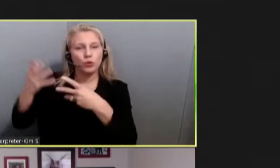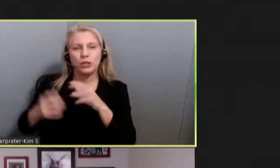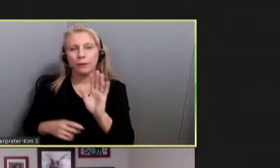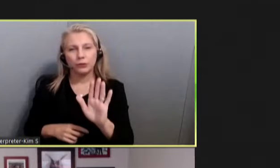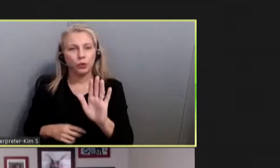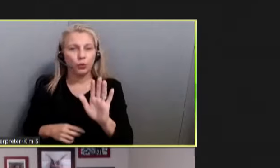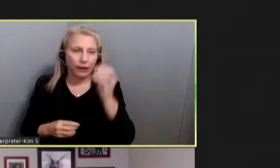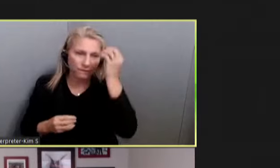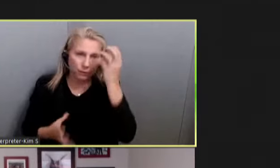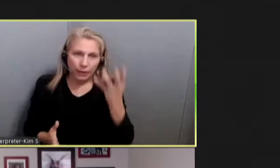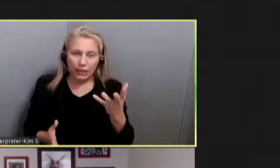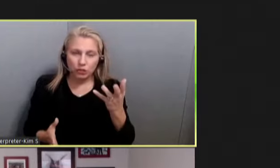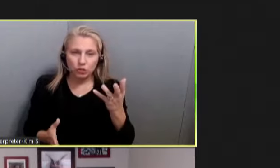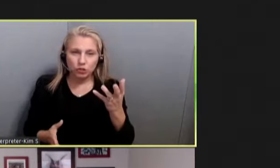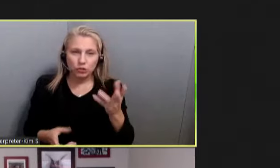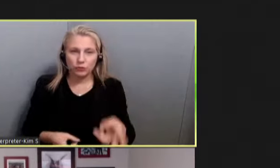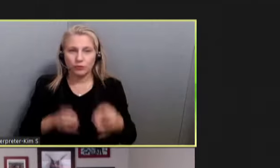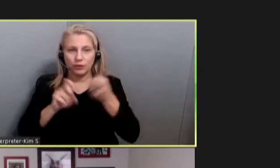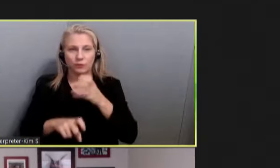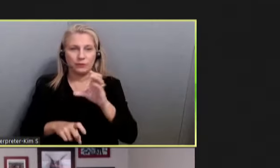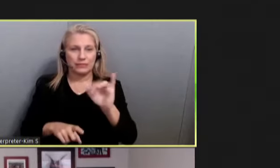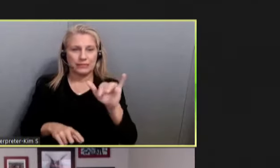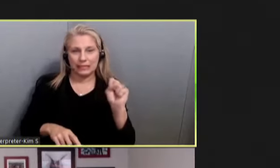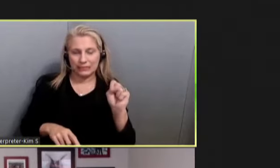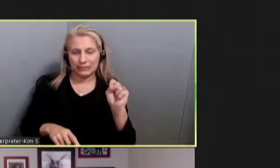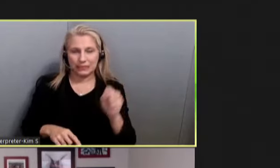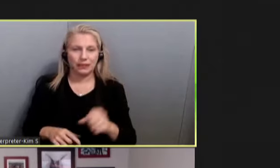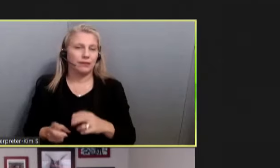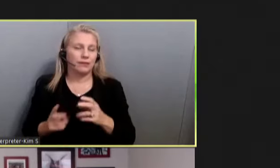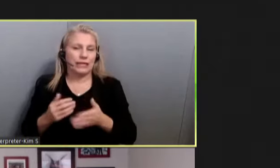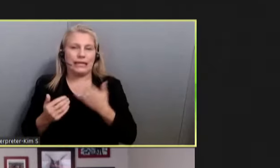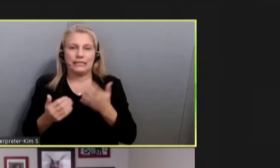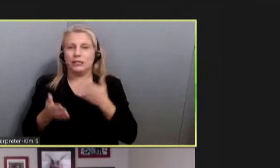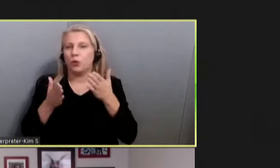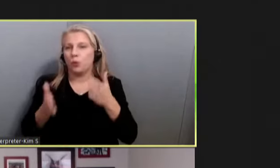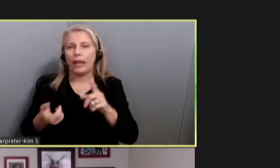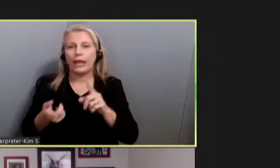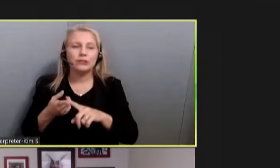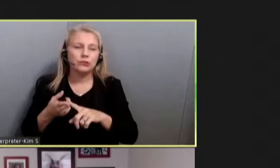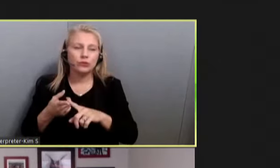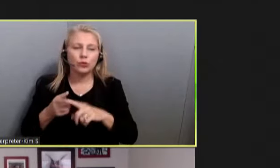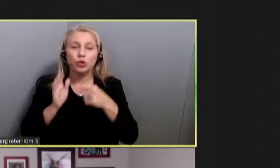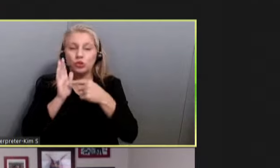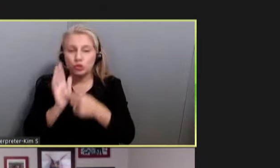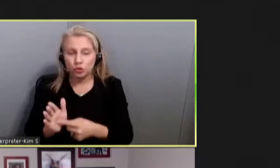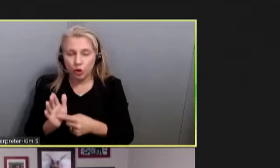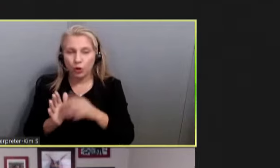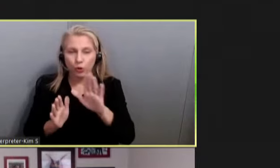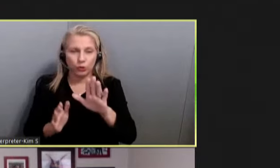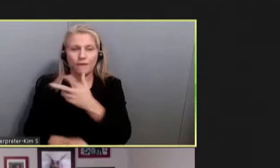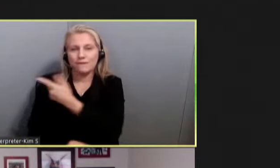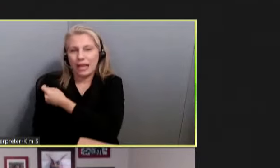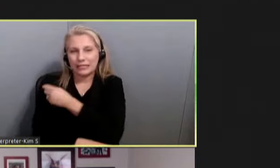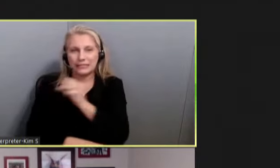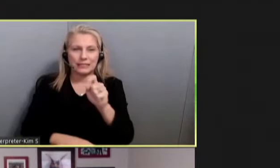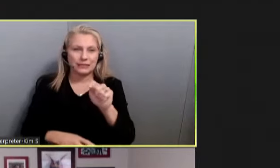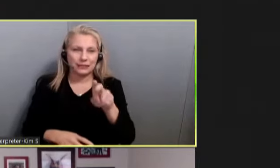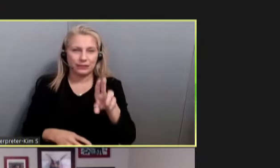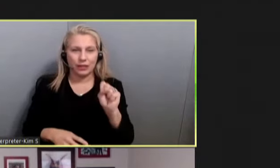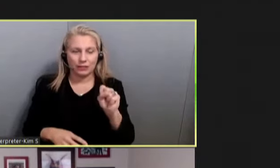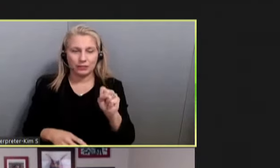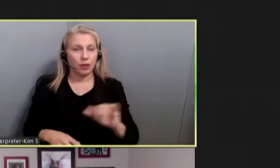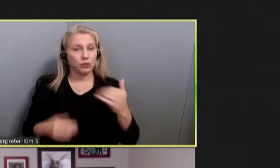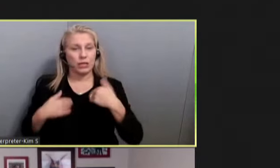your information directly from SIS, and it's a very easy way to show your vaccine status. And it also has that